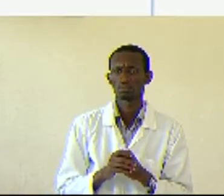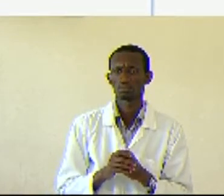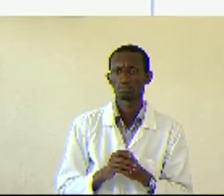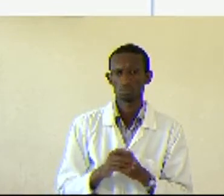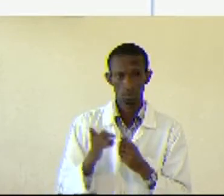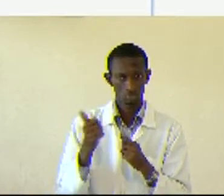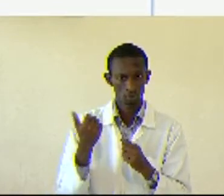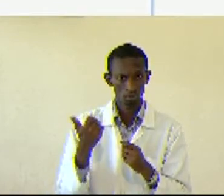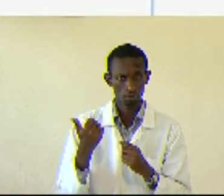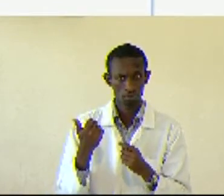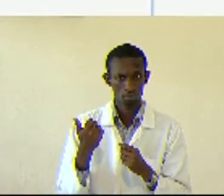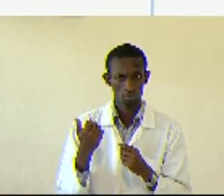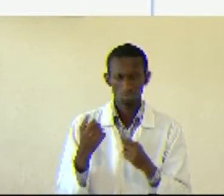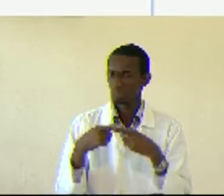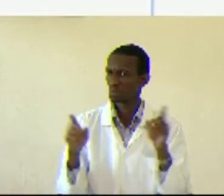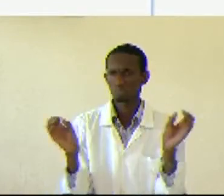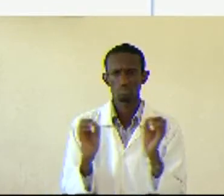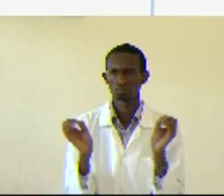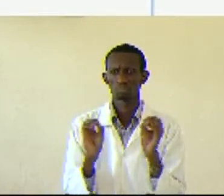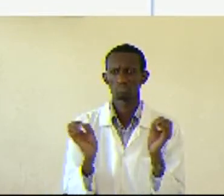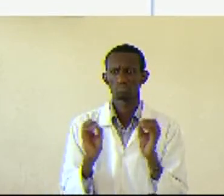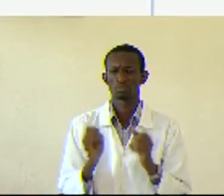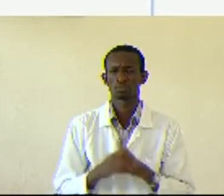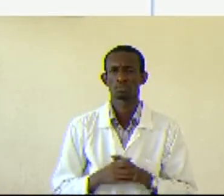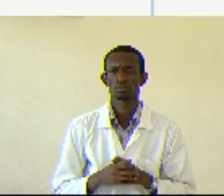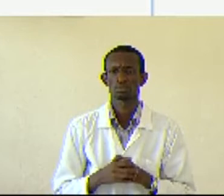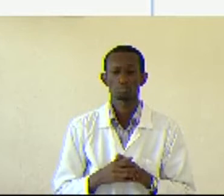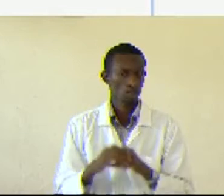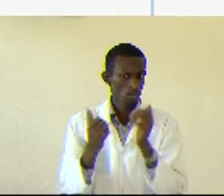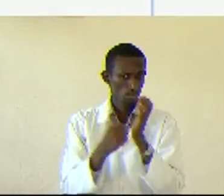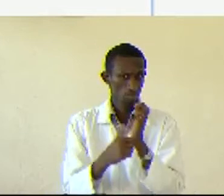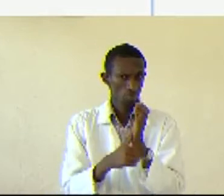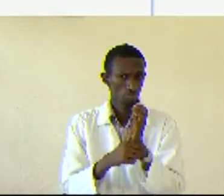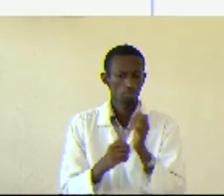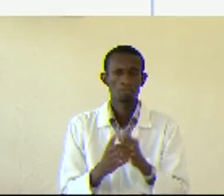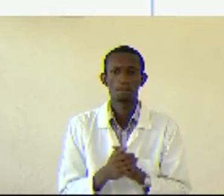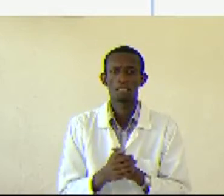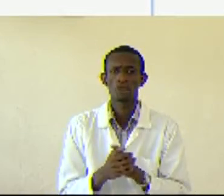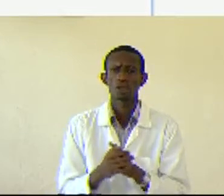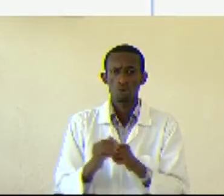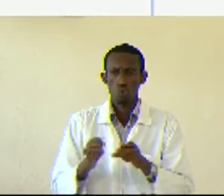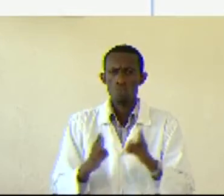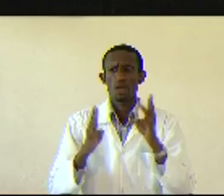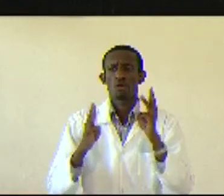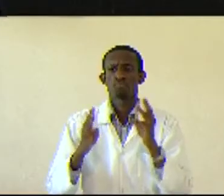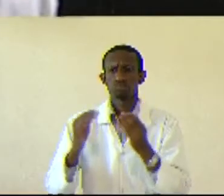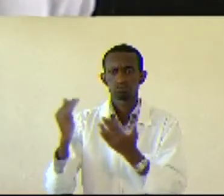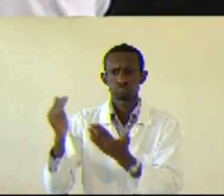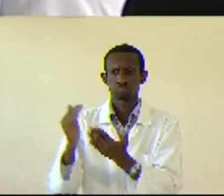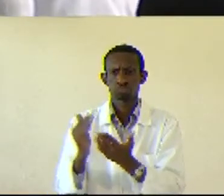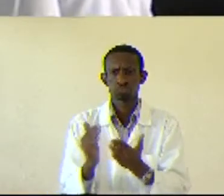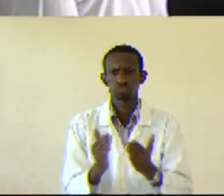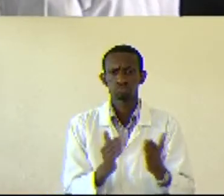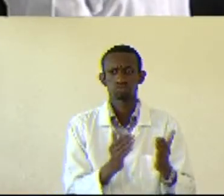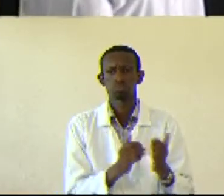isn't it? They are not different. The problem is to organize